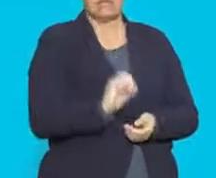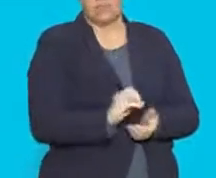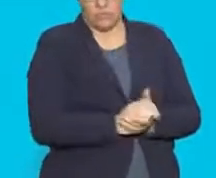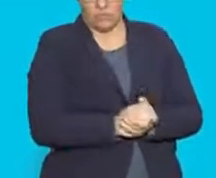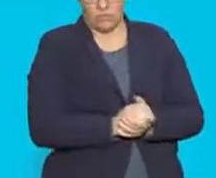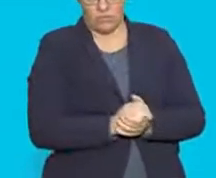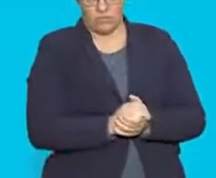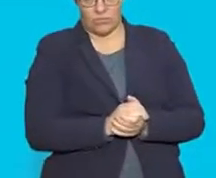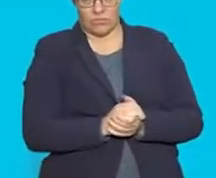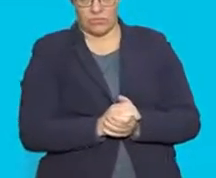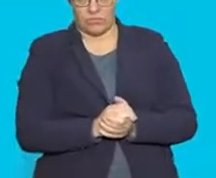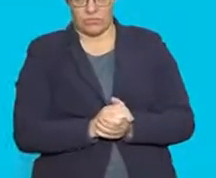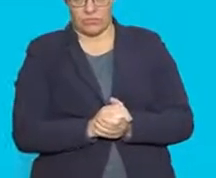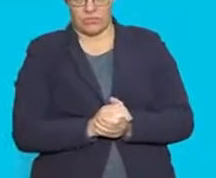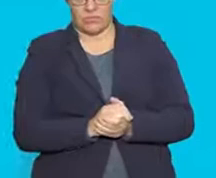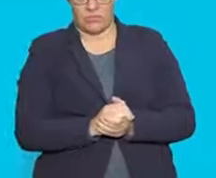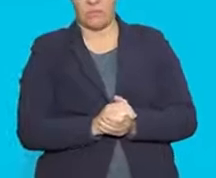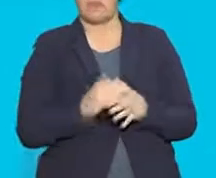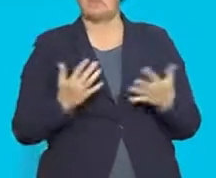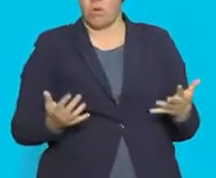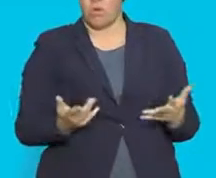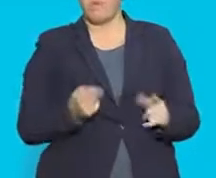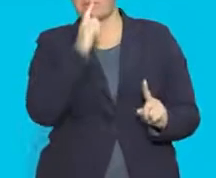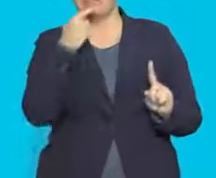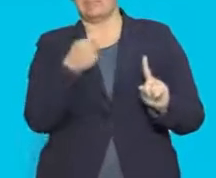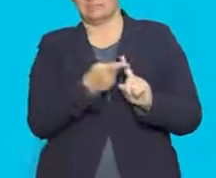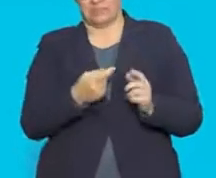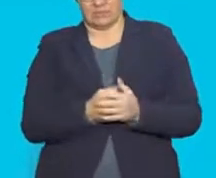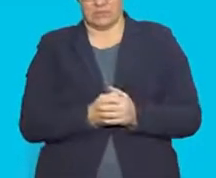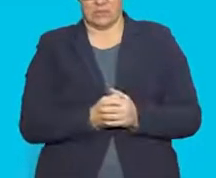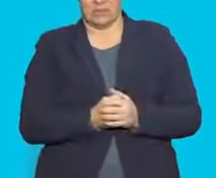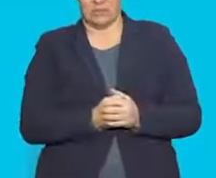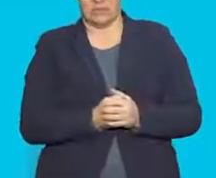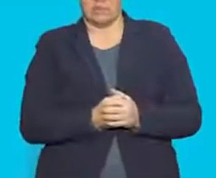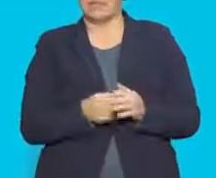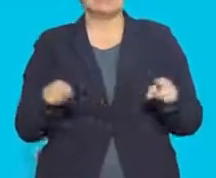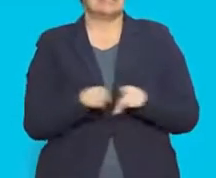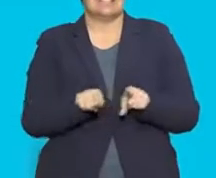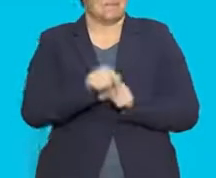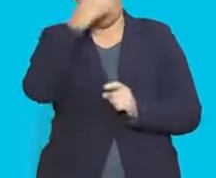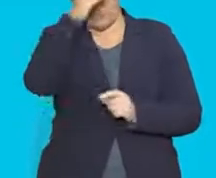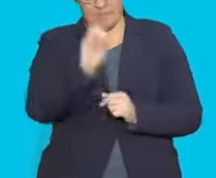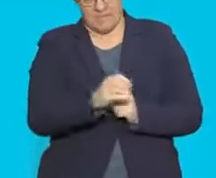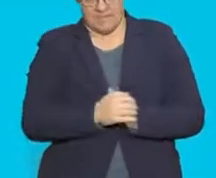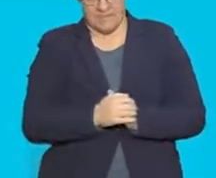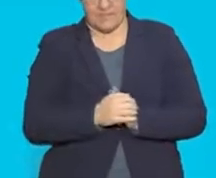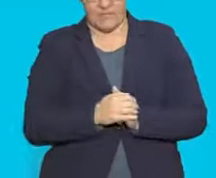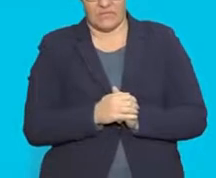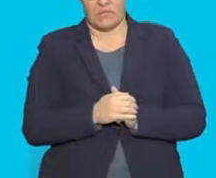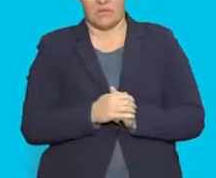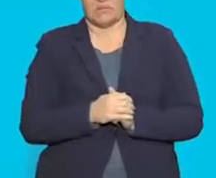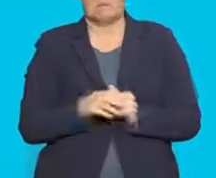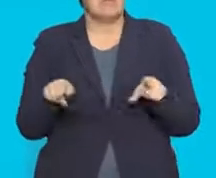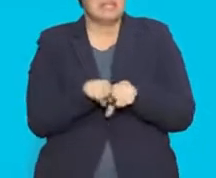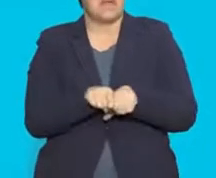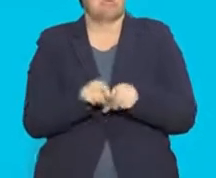of the loan, you must be at zero balance in terms of that particular loan. So even with this, it's the same concept, right?